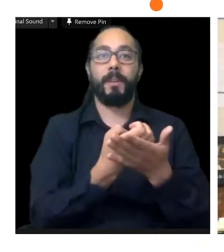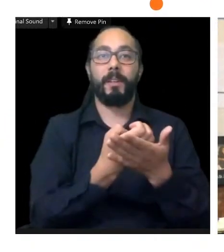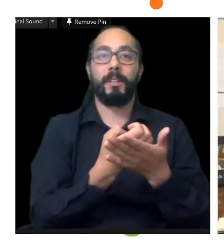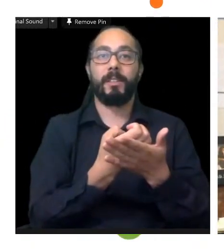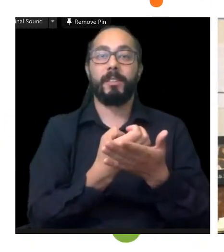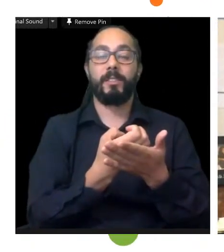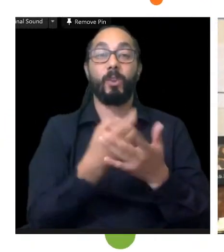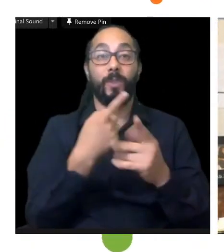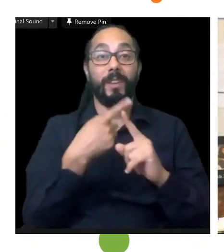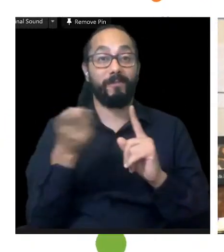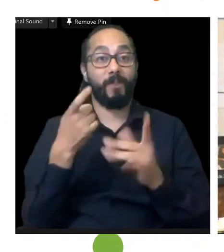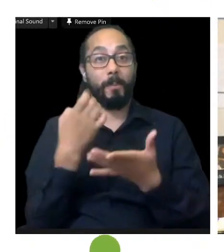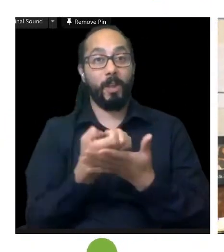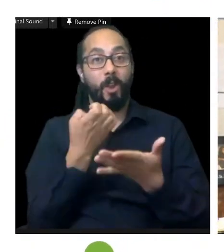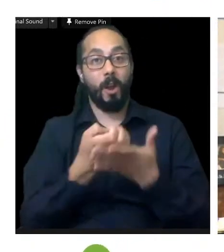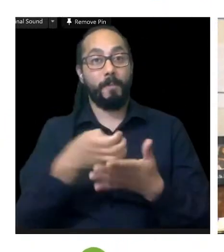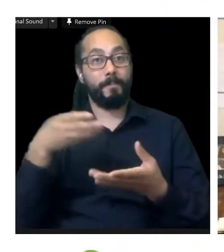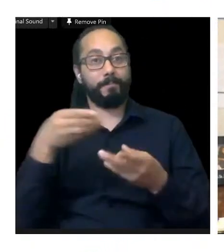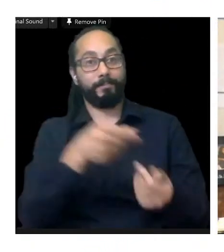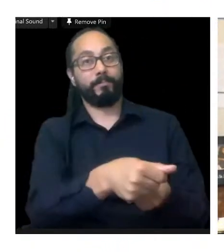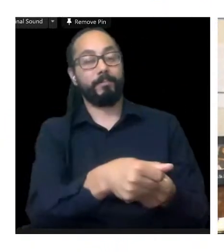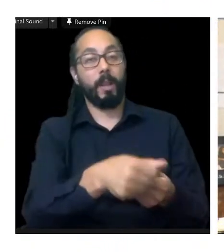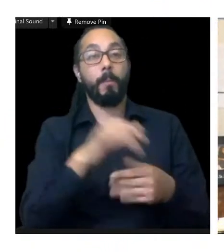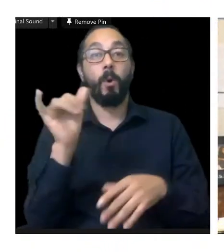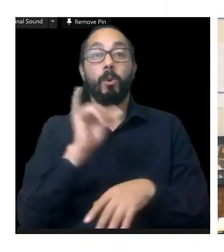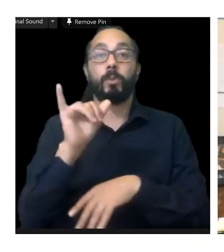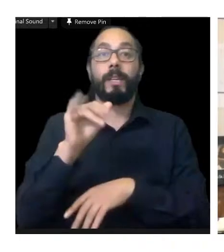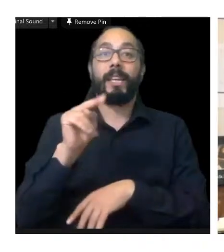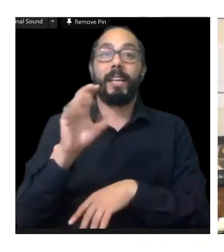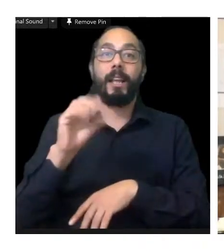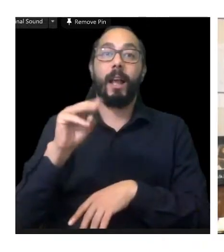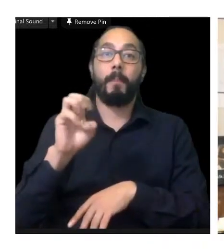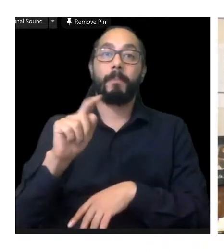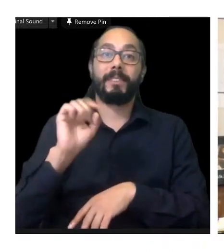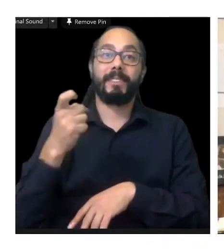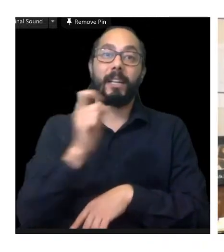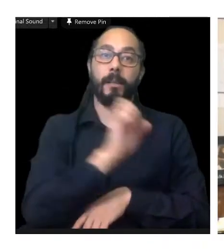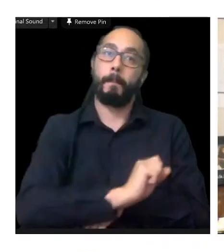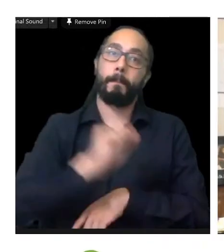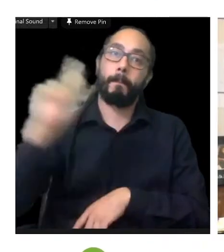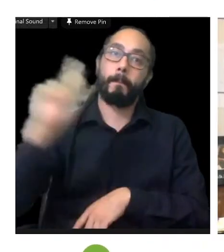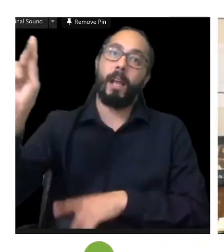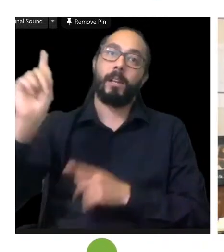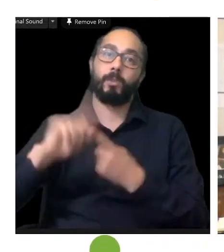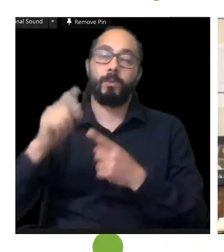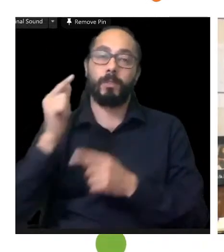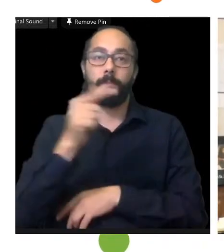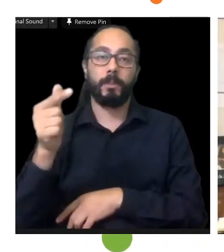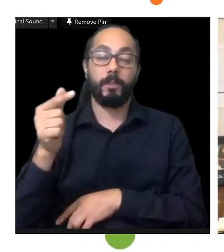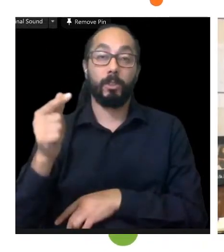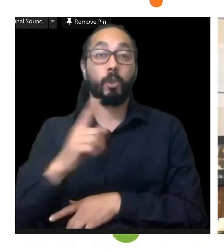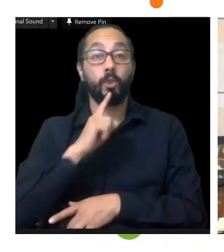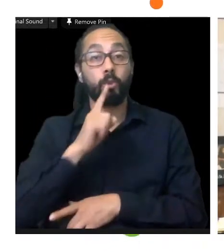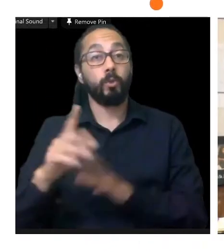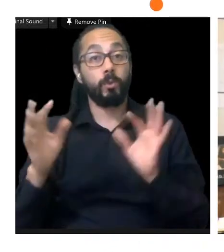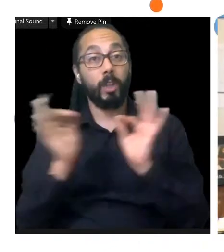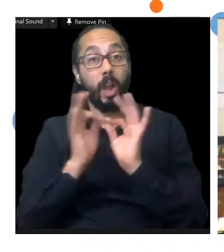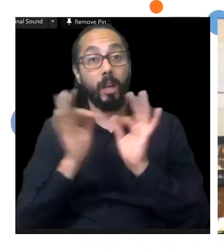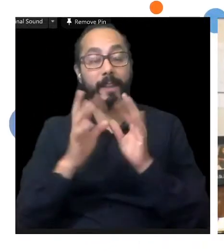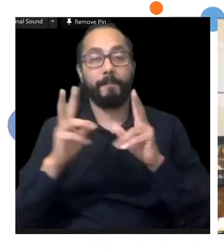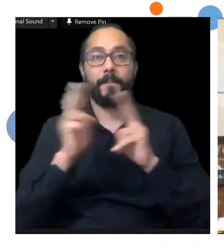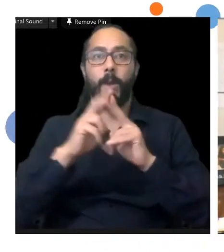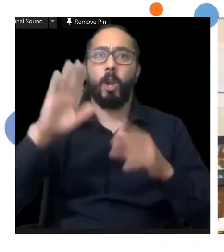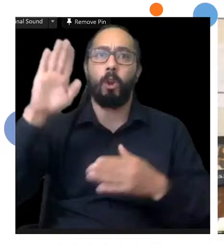generative. And the income tax also comes back to the government. So the true cost of this on a net basis is actually very, very low. But the benefit